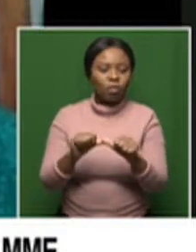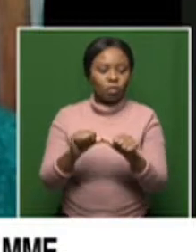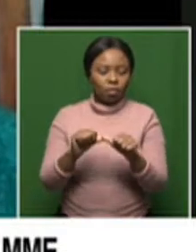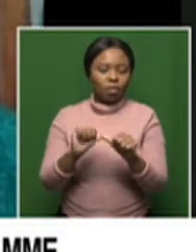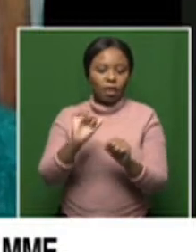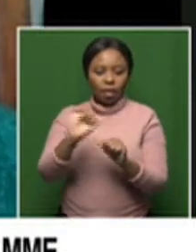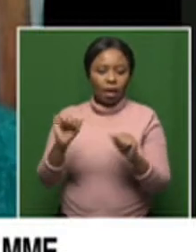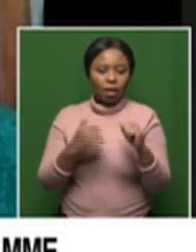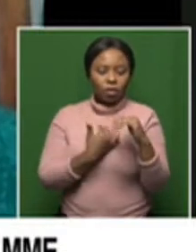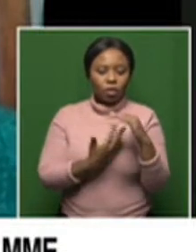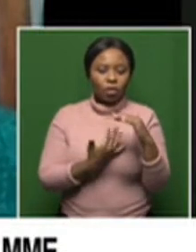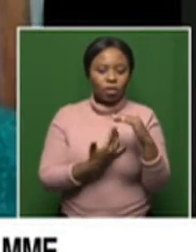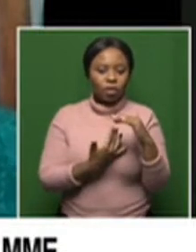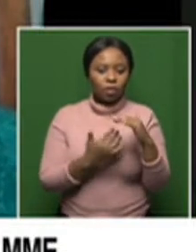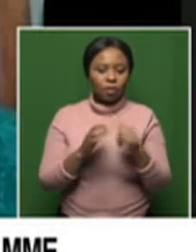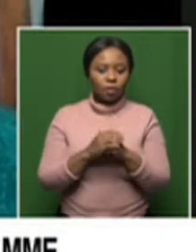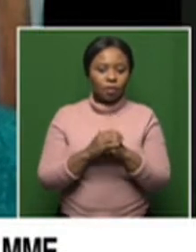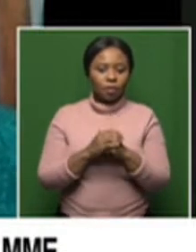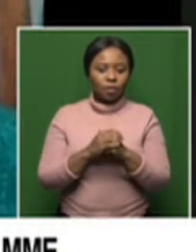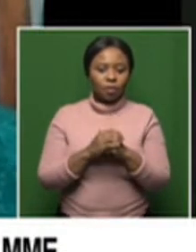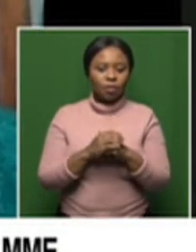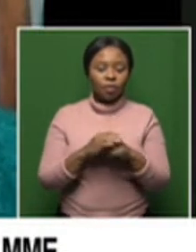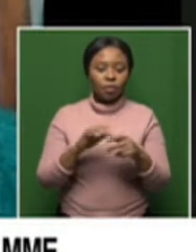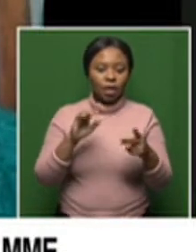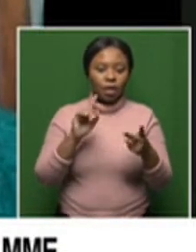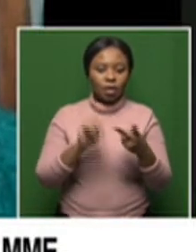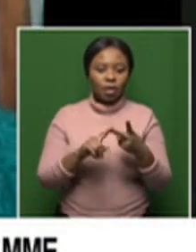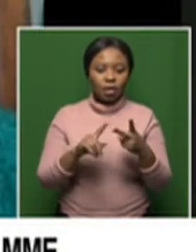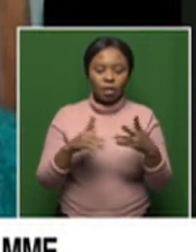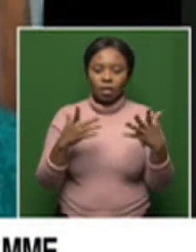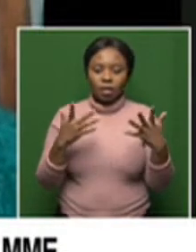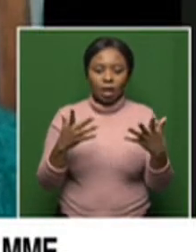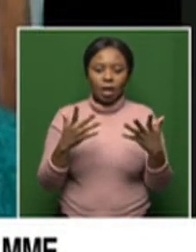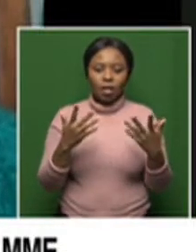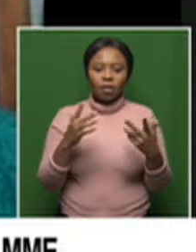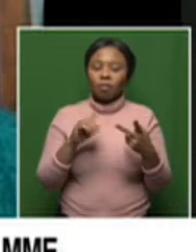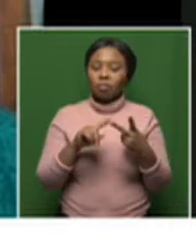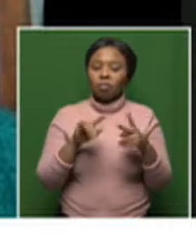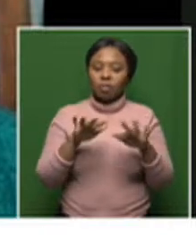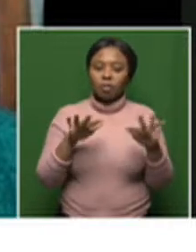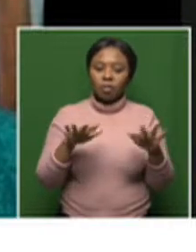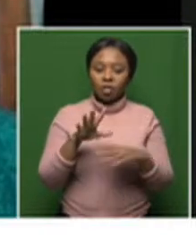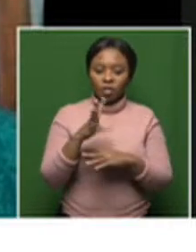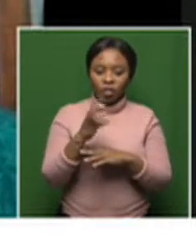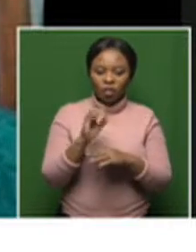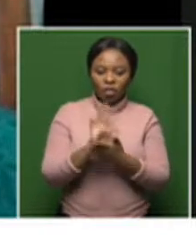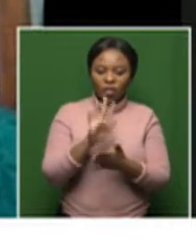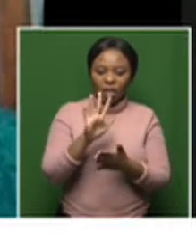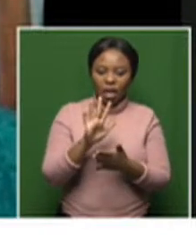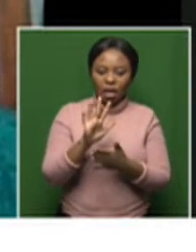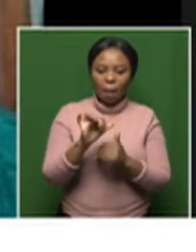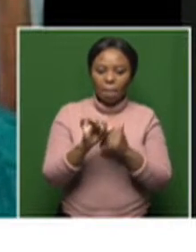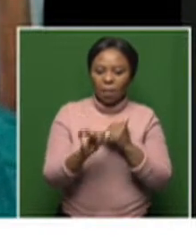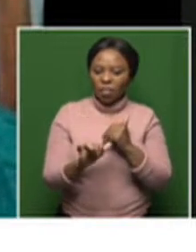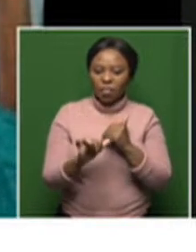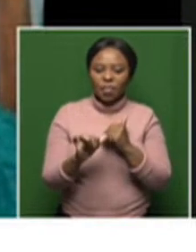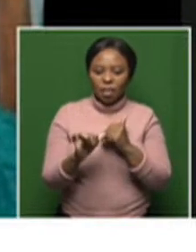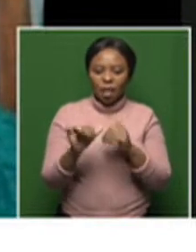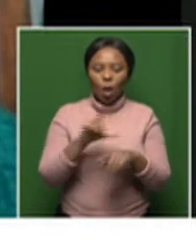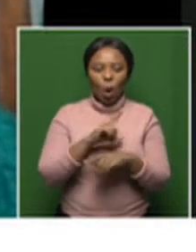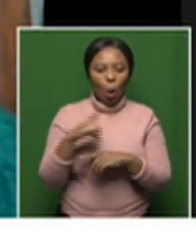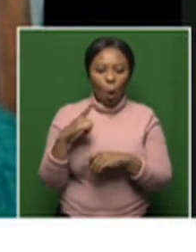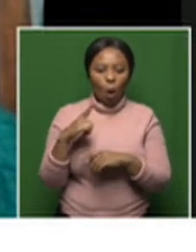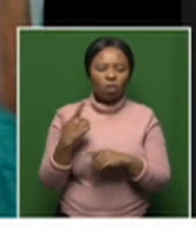passion. Despite being exhausted and mentally drained by a 15-month long war, it has